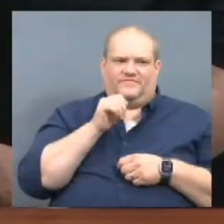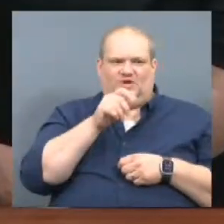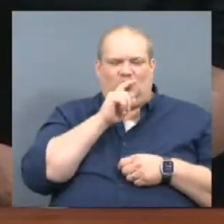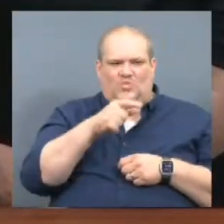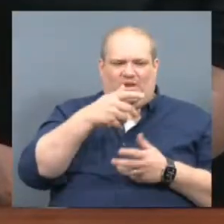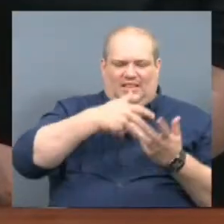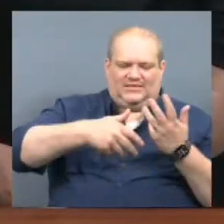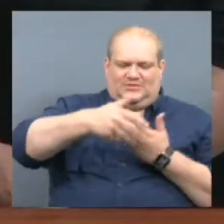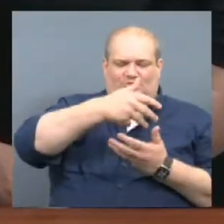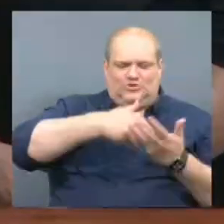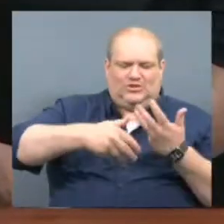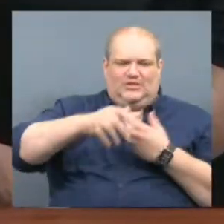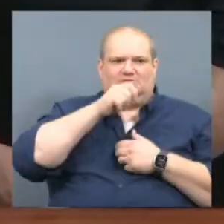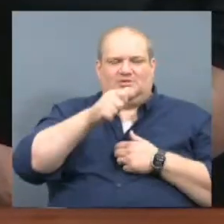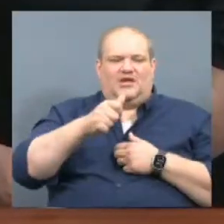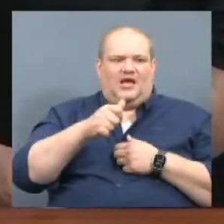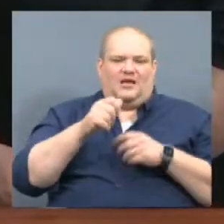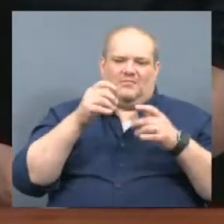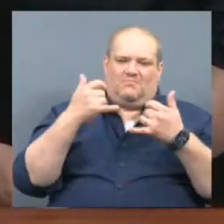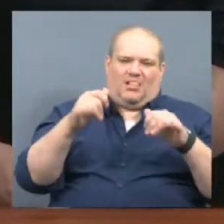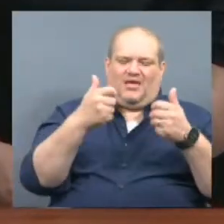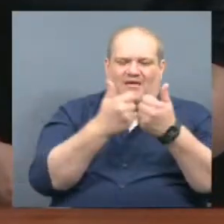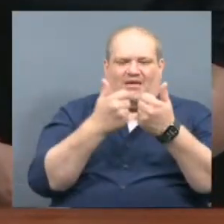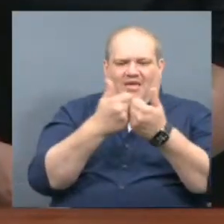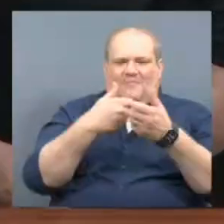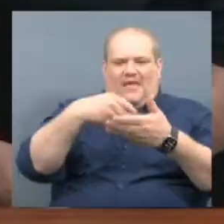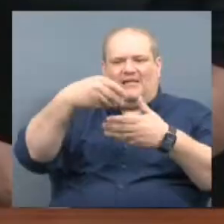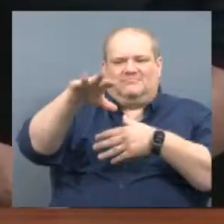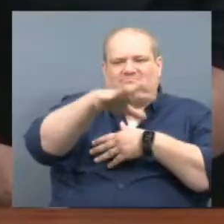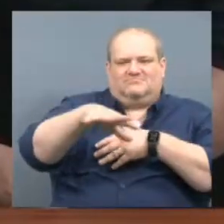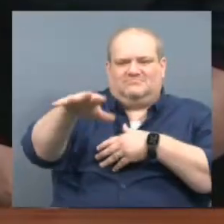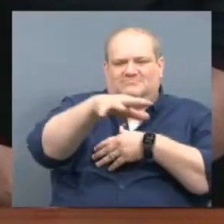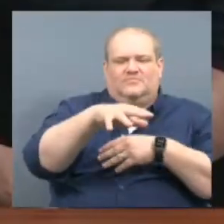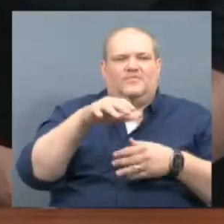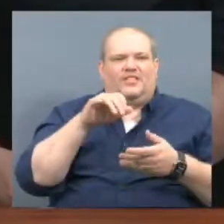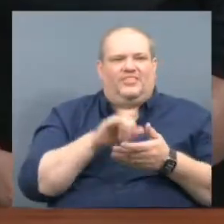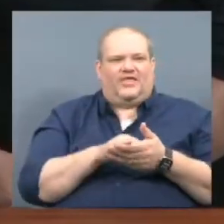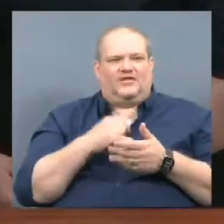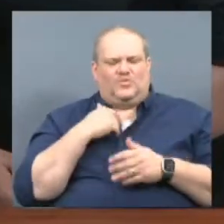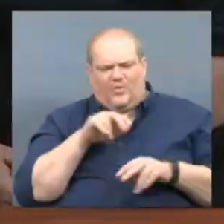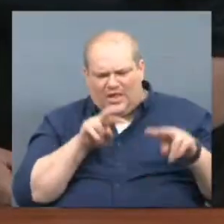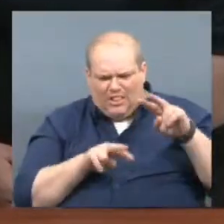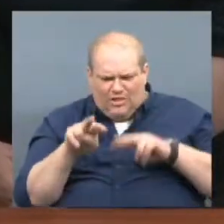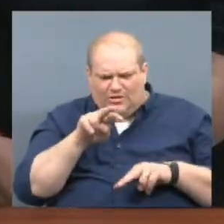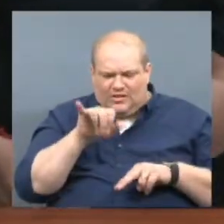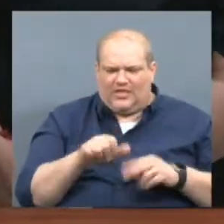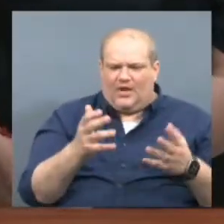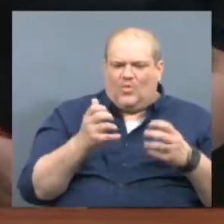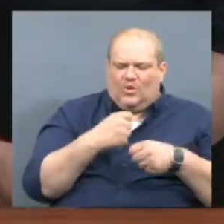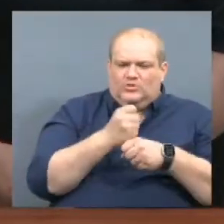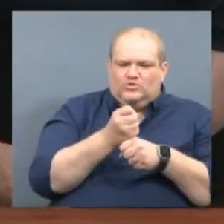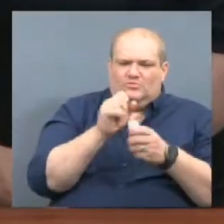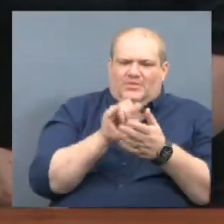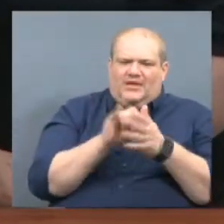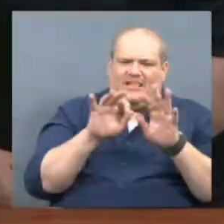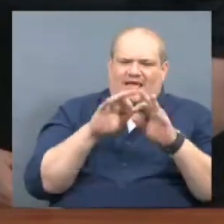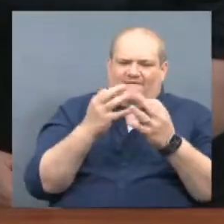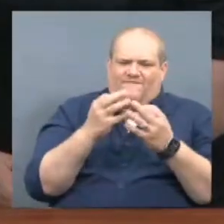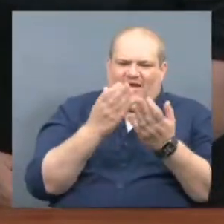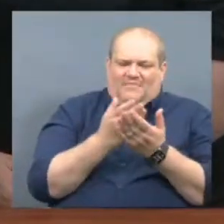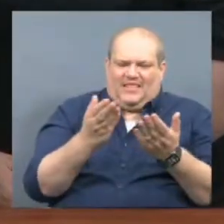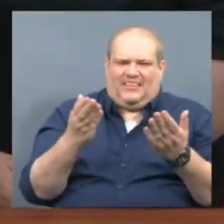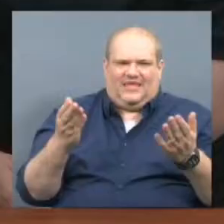really socialize, they don't really do a lot of gamings. So that's kind of what we kind of looked at. So we want to make it like a family